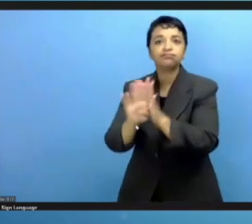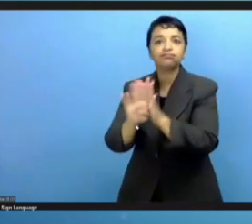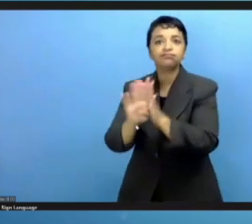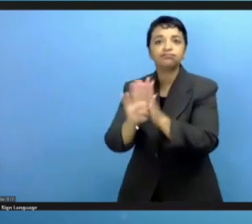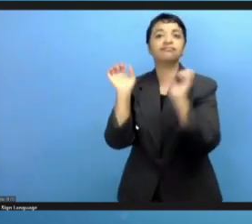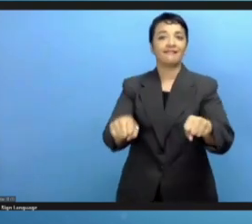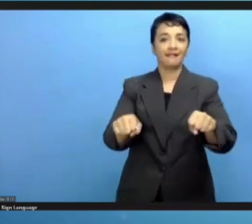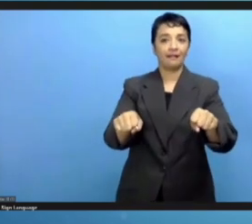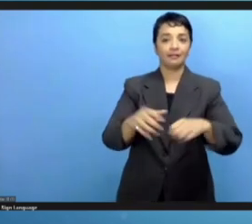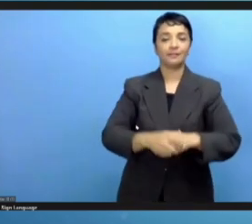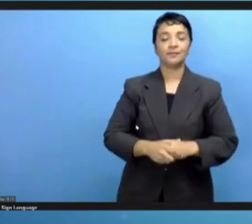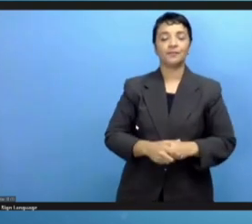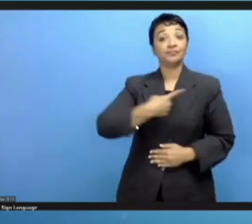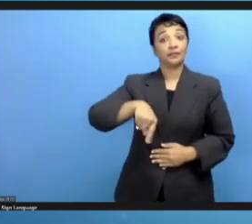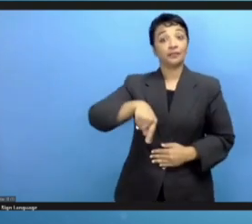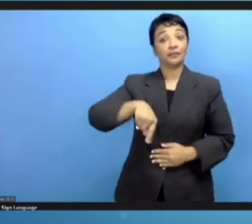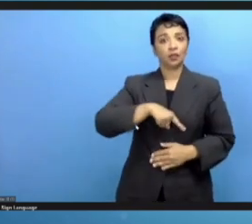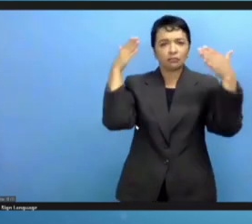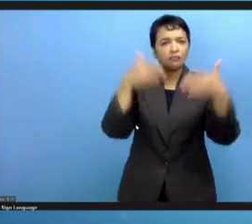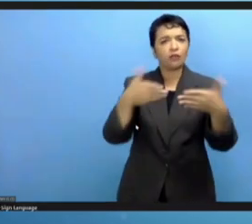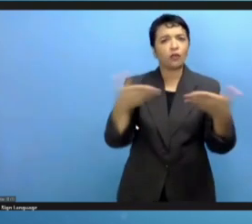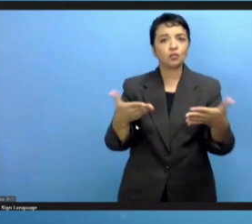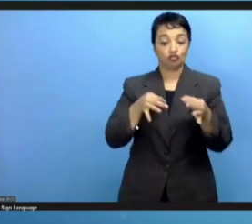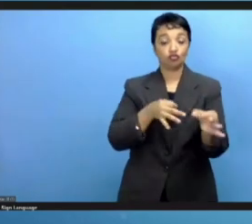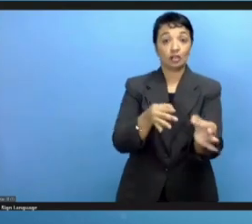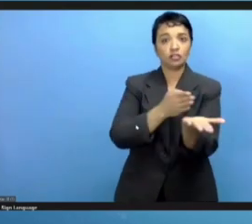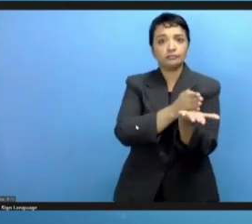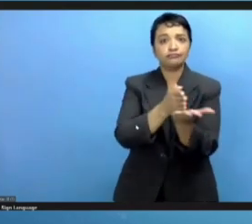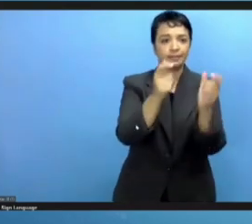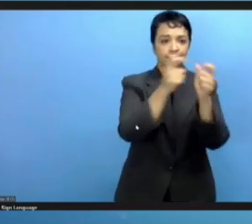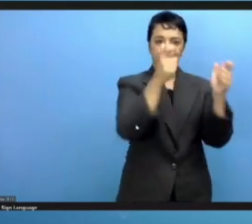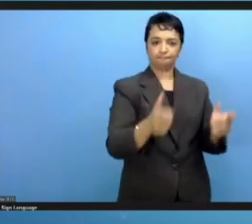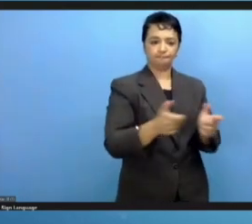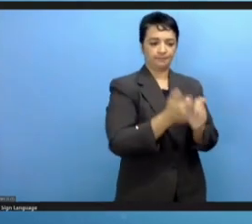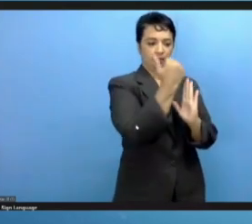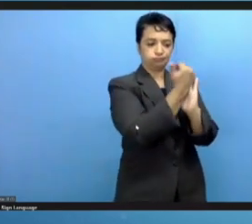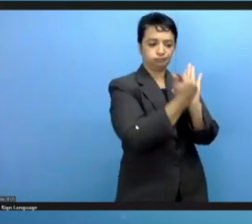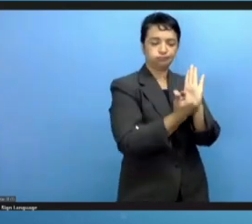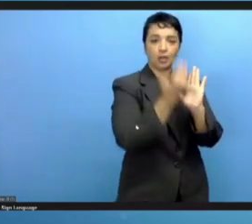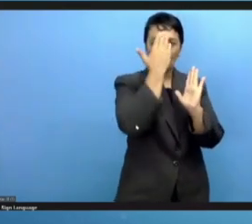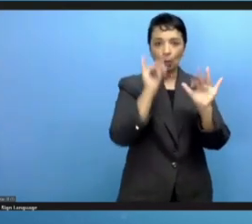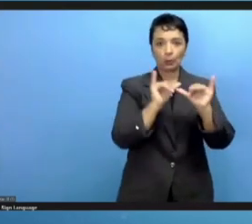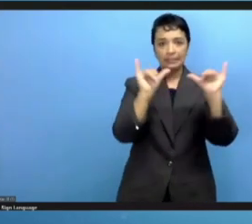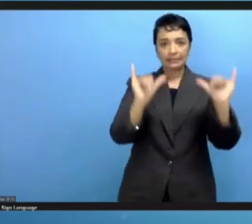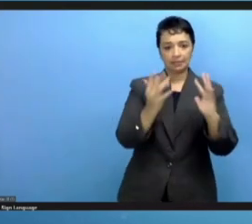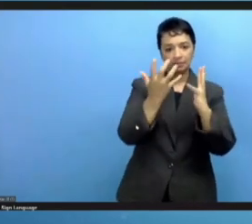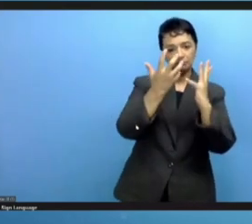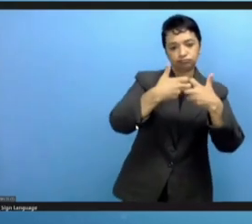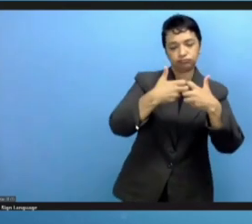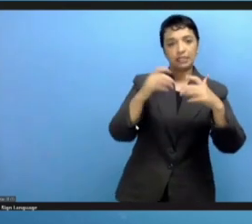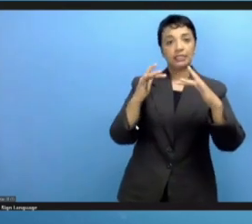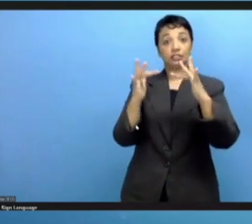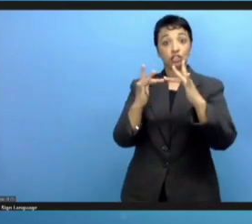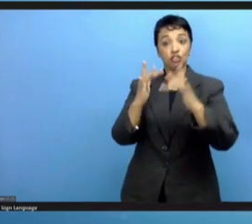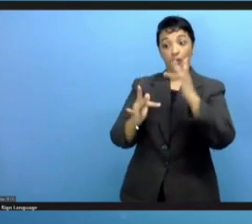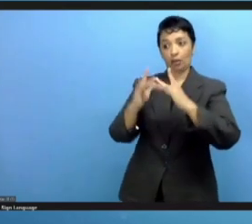on developing infrastructure, enabling systems, digital platforms, and building the